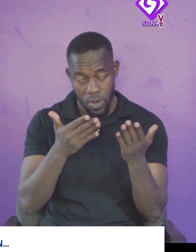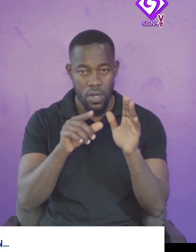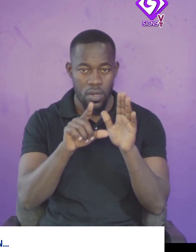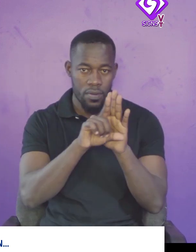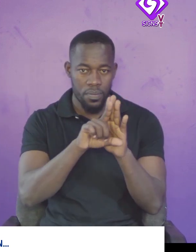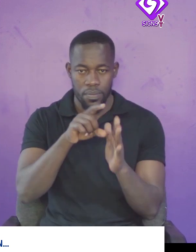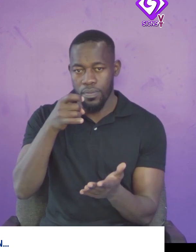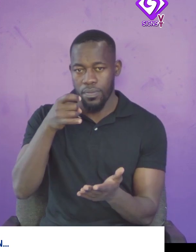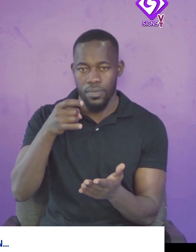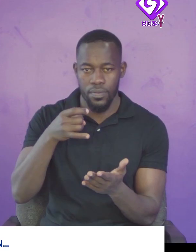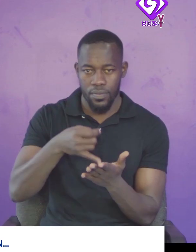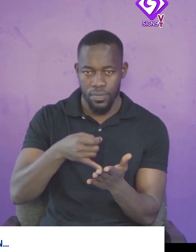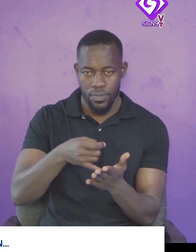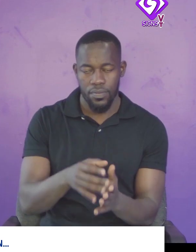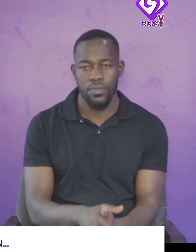delays.